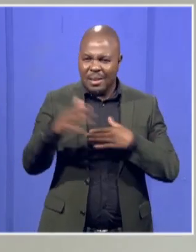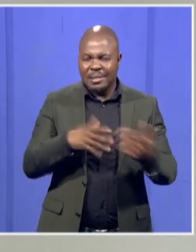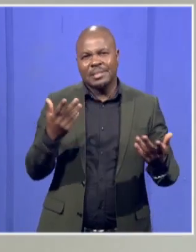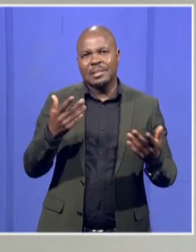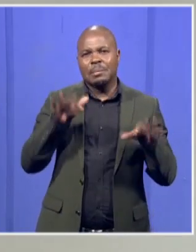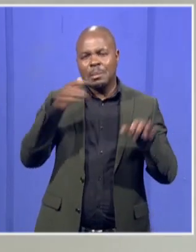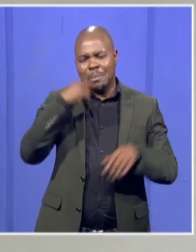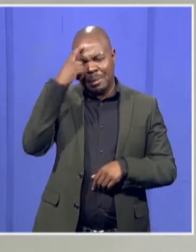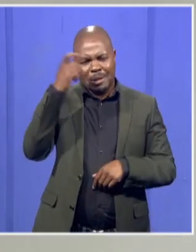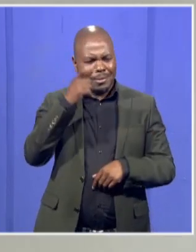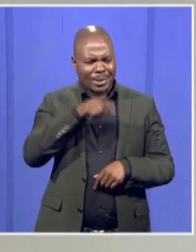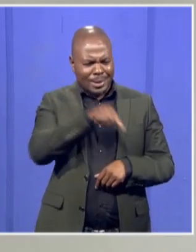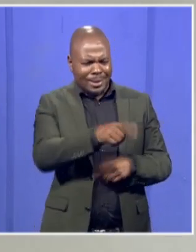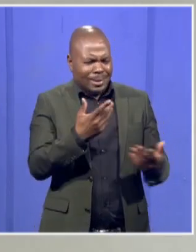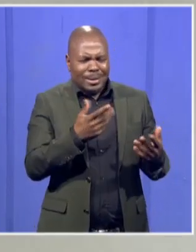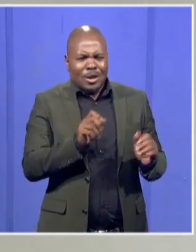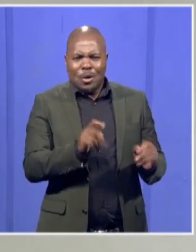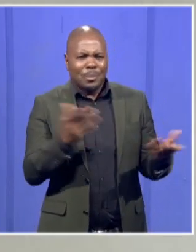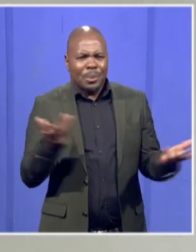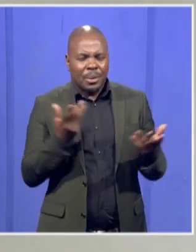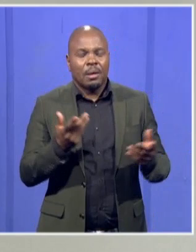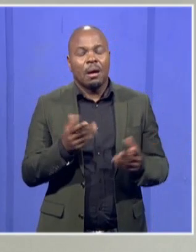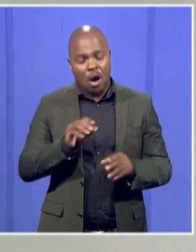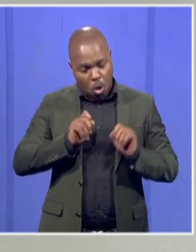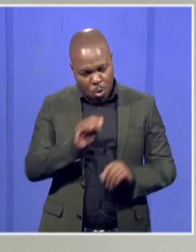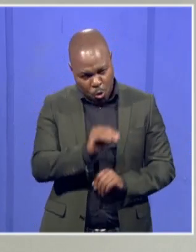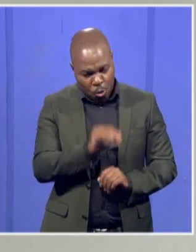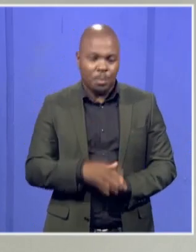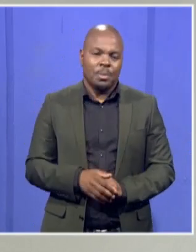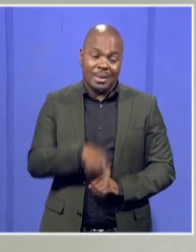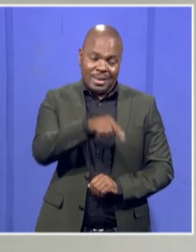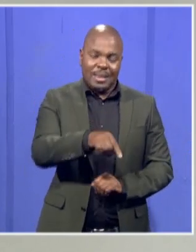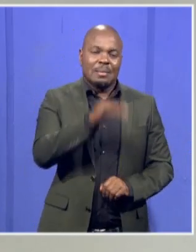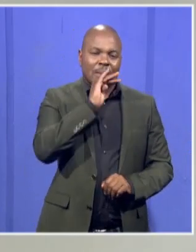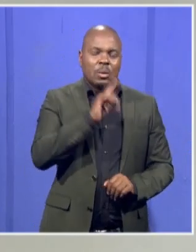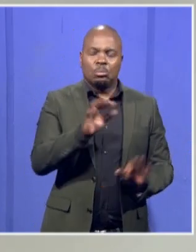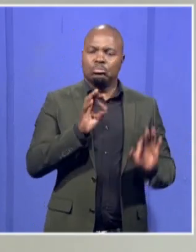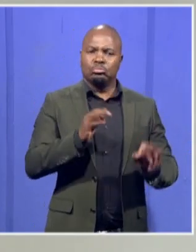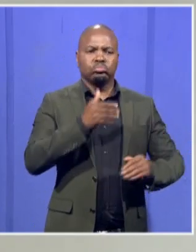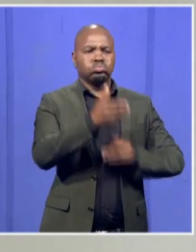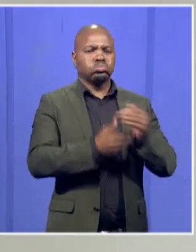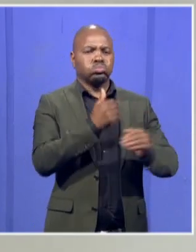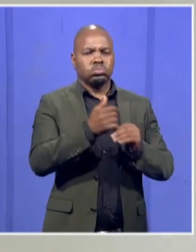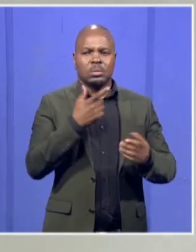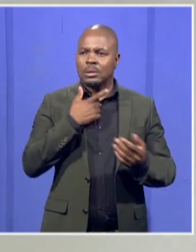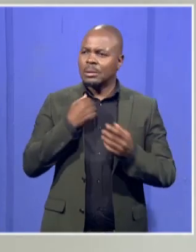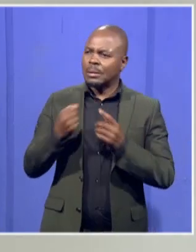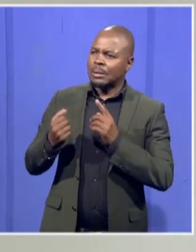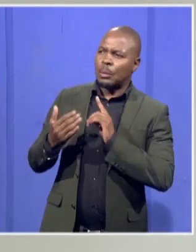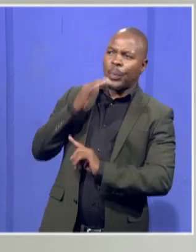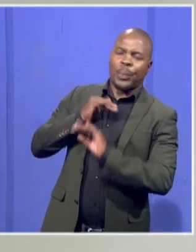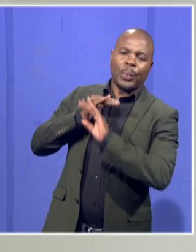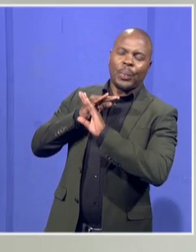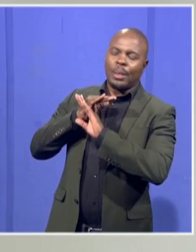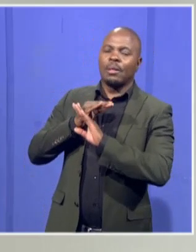there is no space, there is. Large for us, it will create stability. It will make us less vulnerable. We will not have to